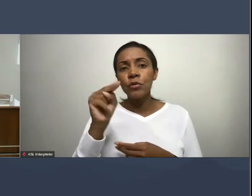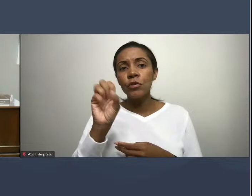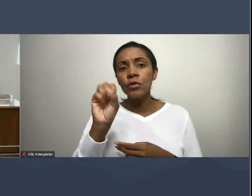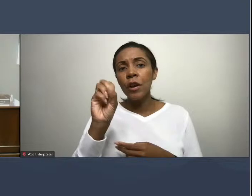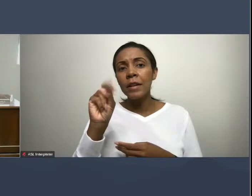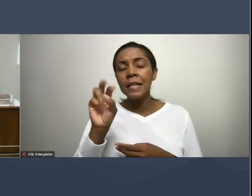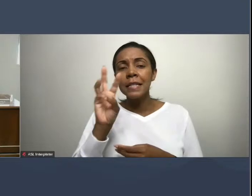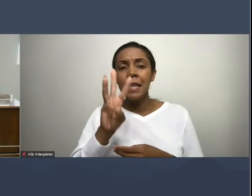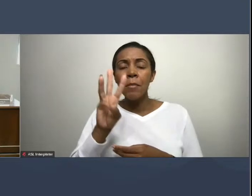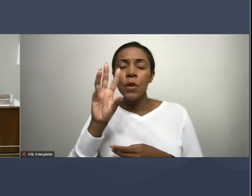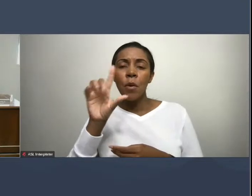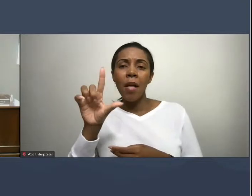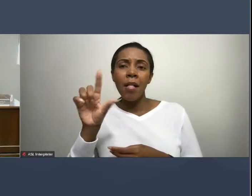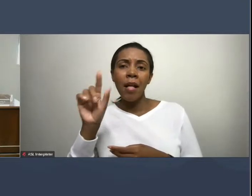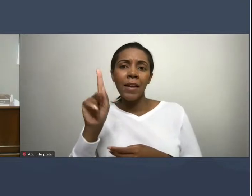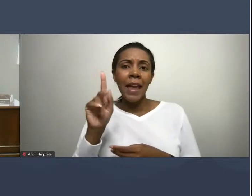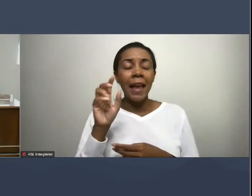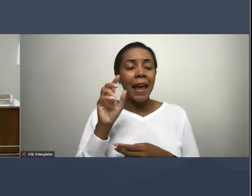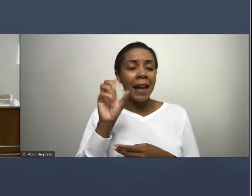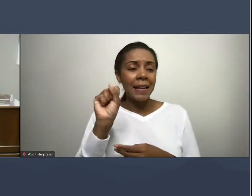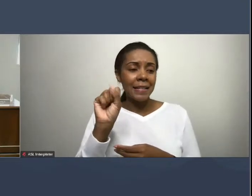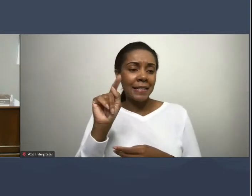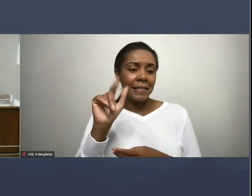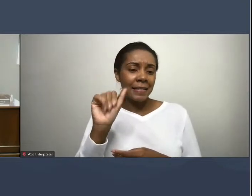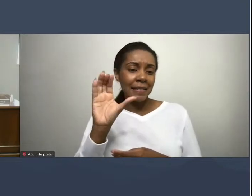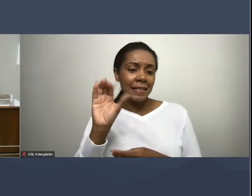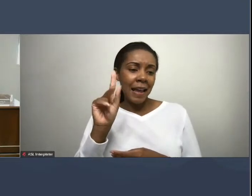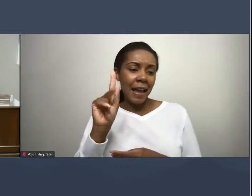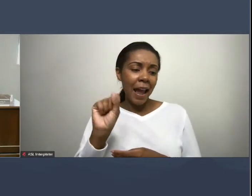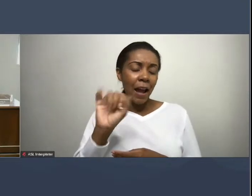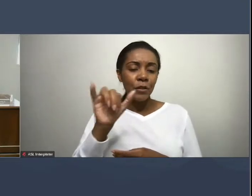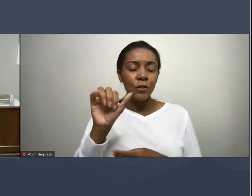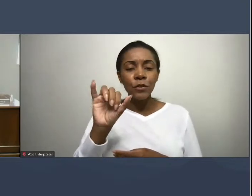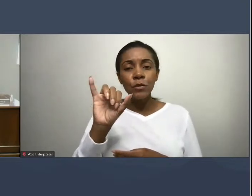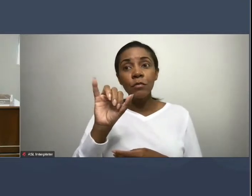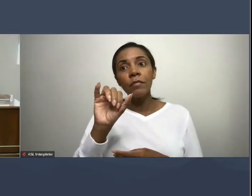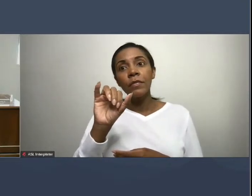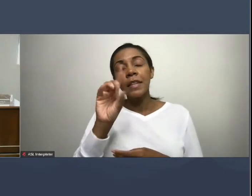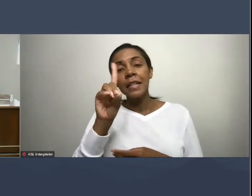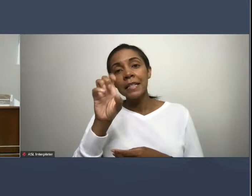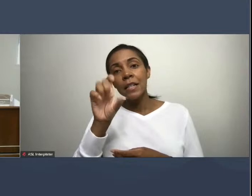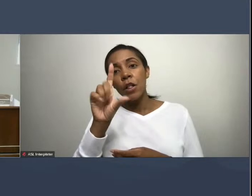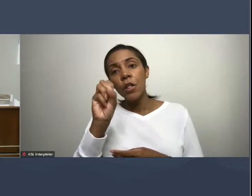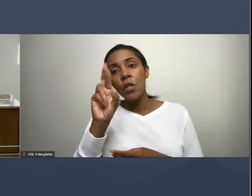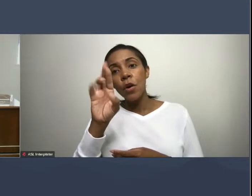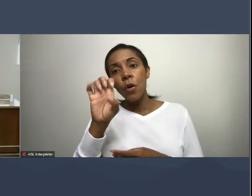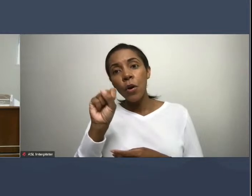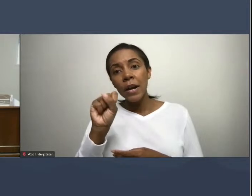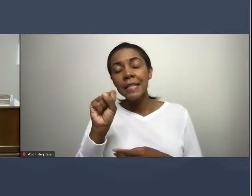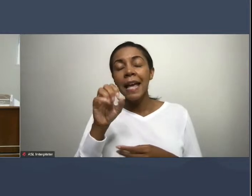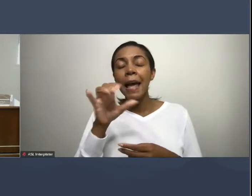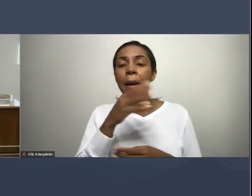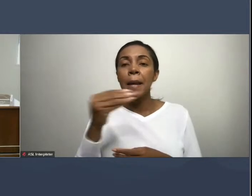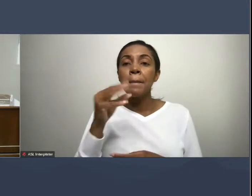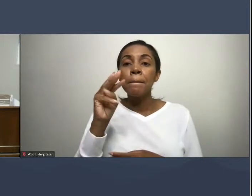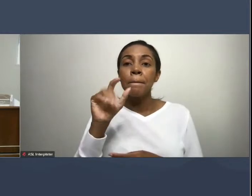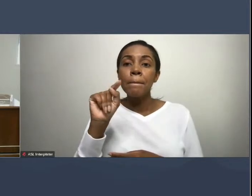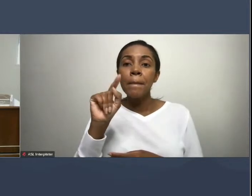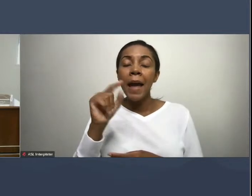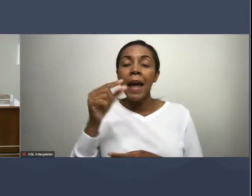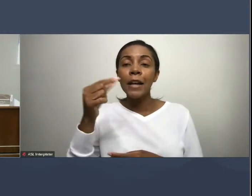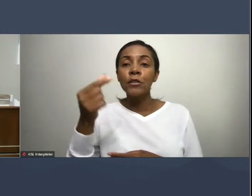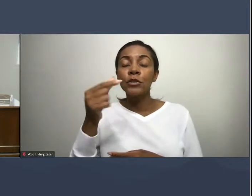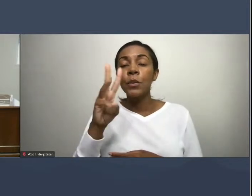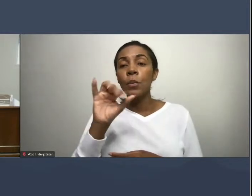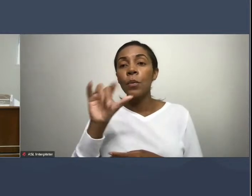WLOK, WDIA, Stax, George Klein, Katherine Johnson, Dolores Brack, and Nat D. Williams, and friends at Carver